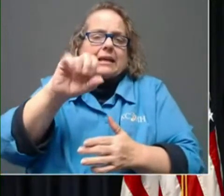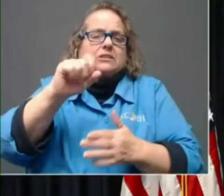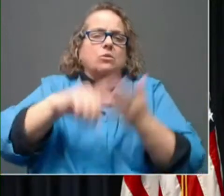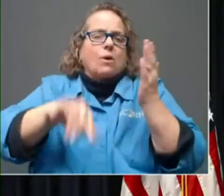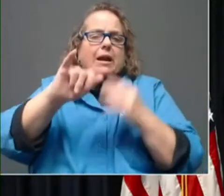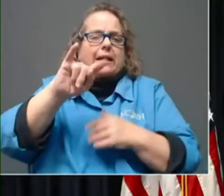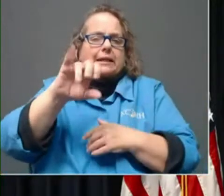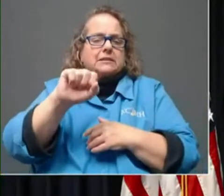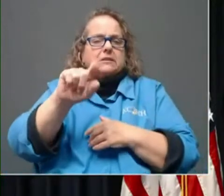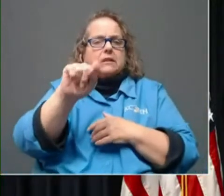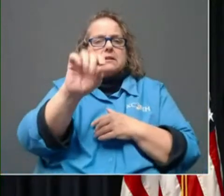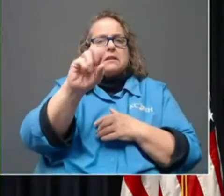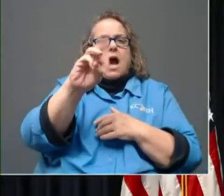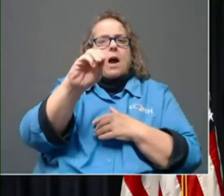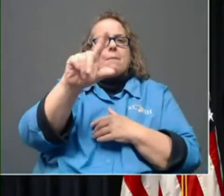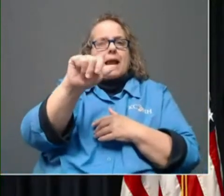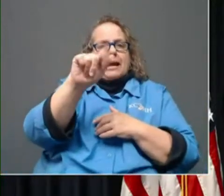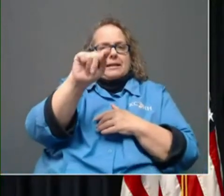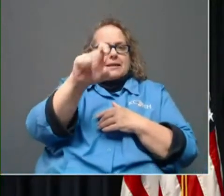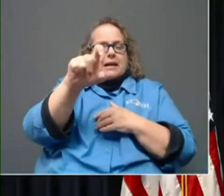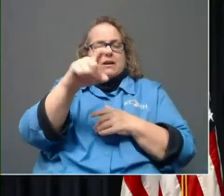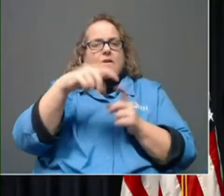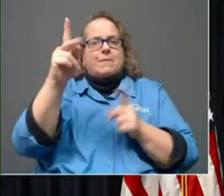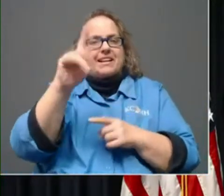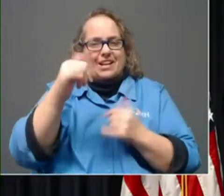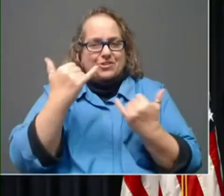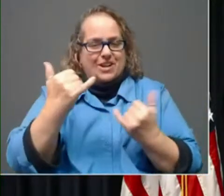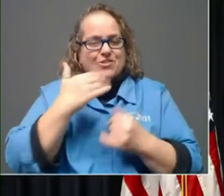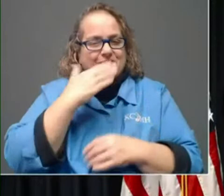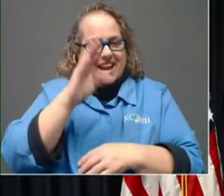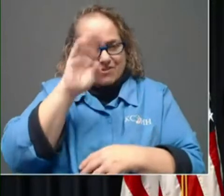Good afternoon, Governor, and Virginia.